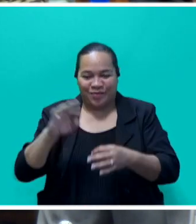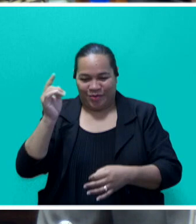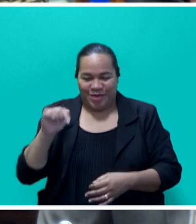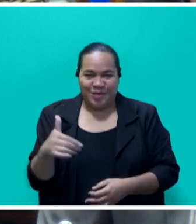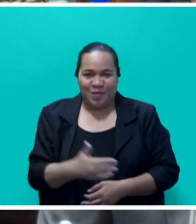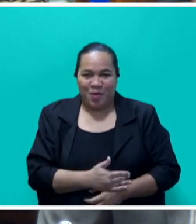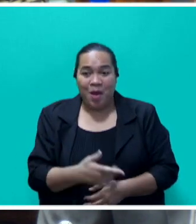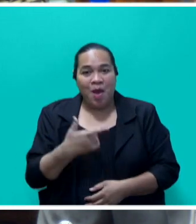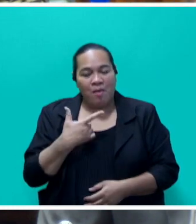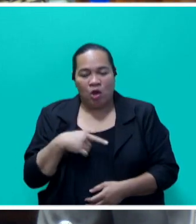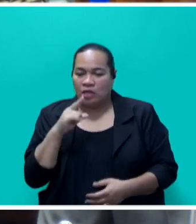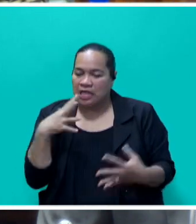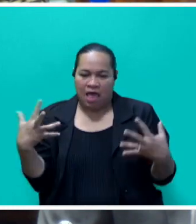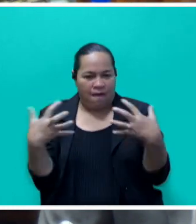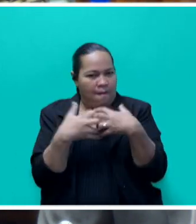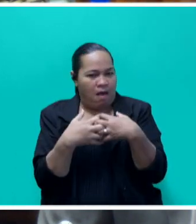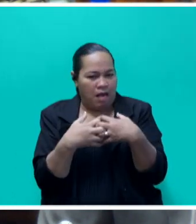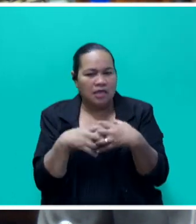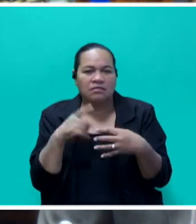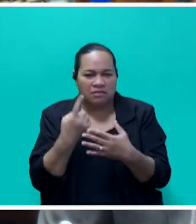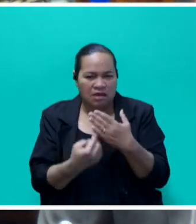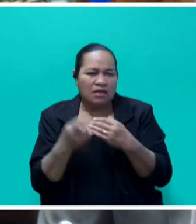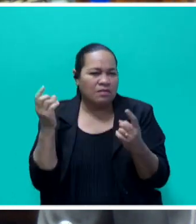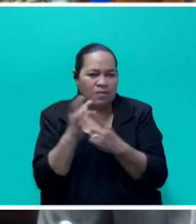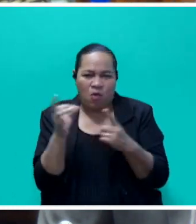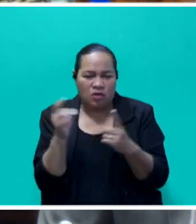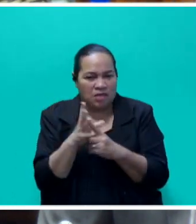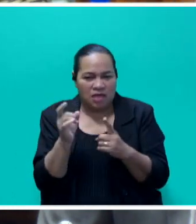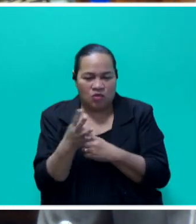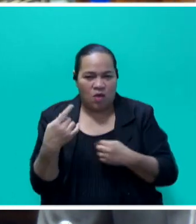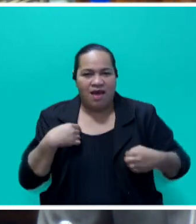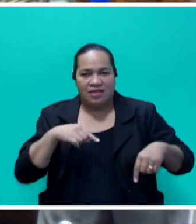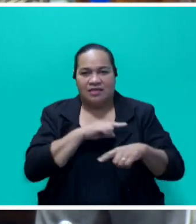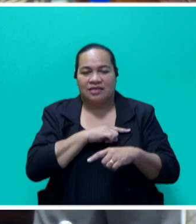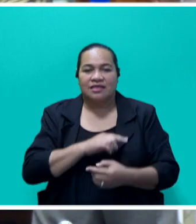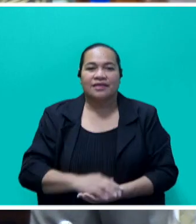because of its relevance and, of course, why it's so important to all of us.